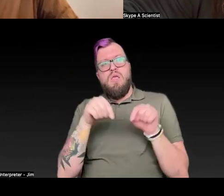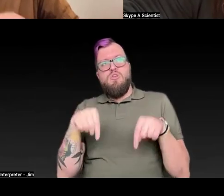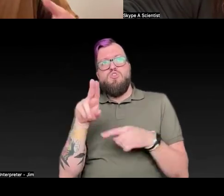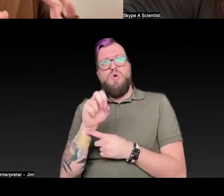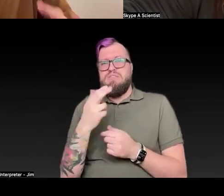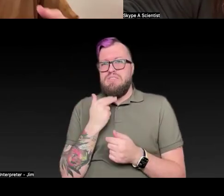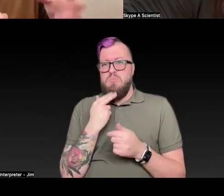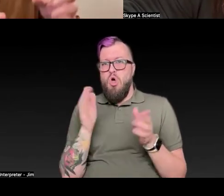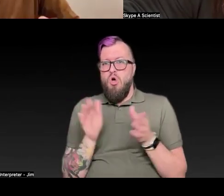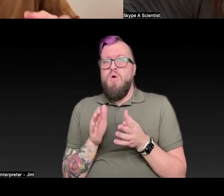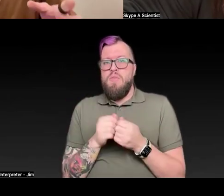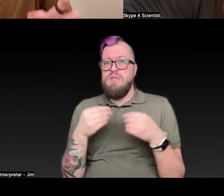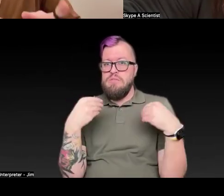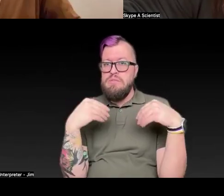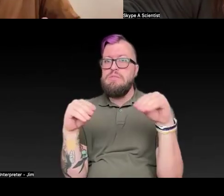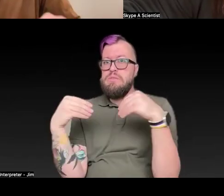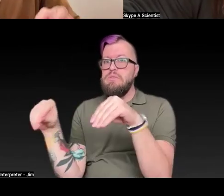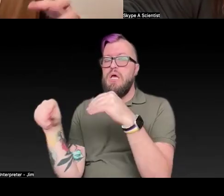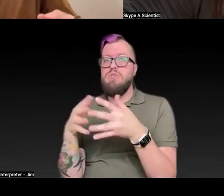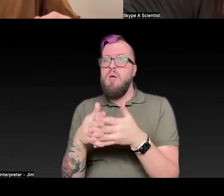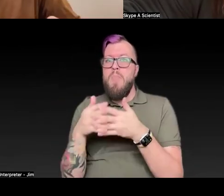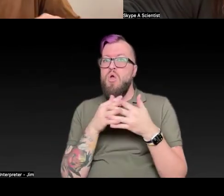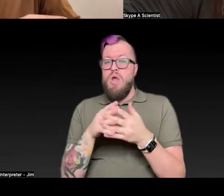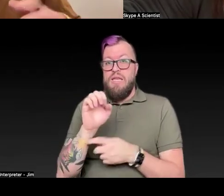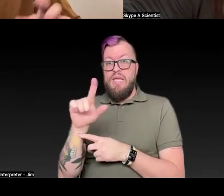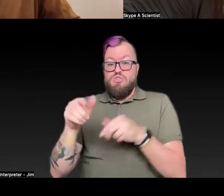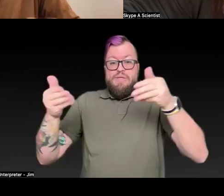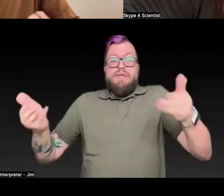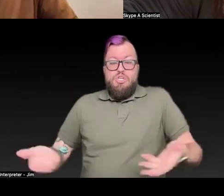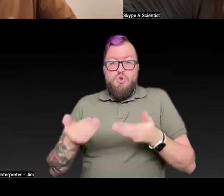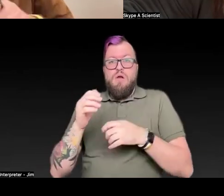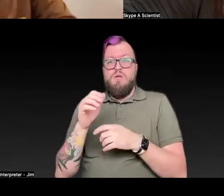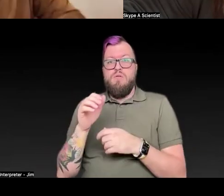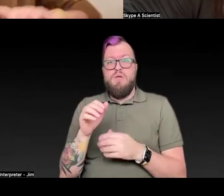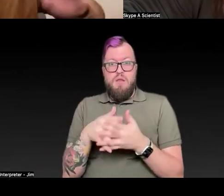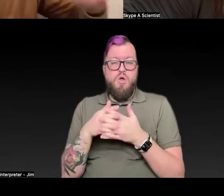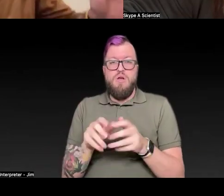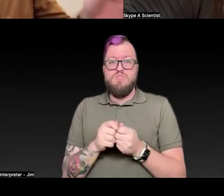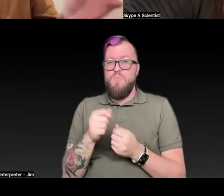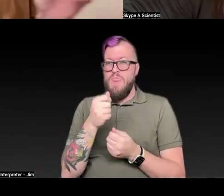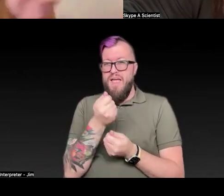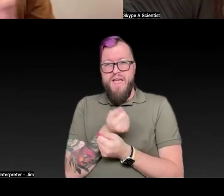that actually sells American eels in America. So everything else is purchased through